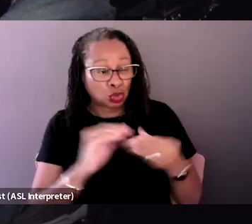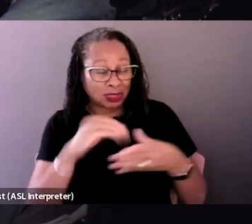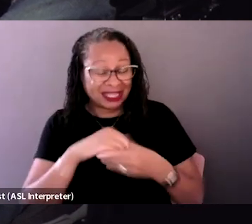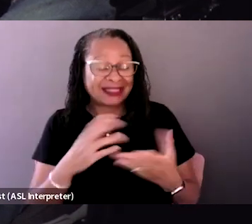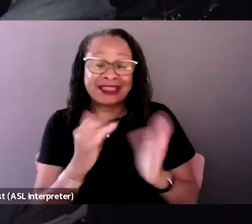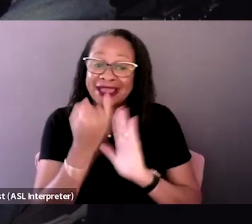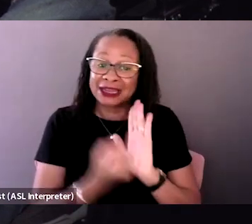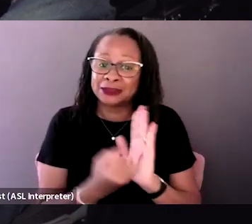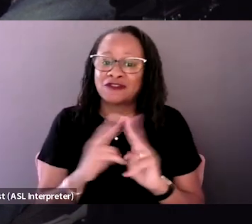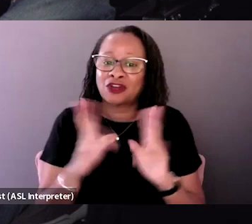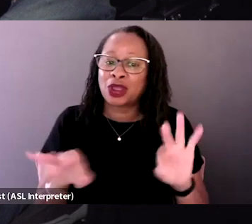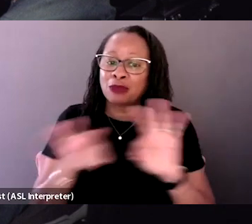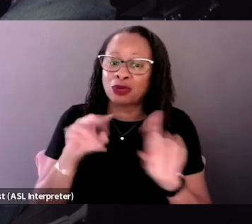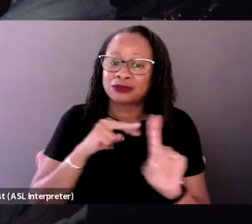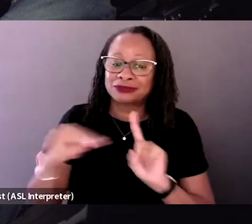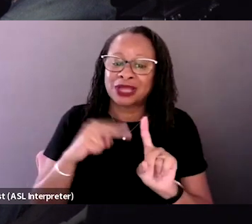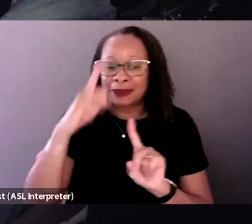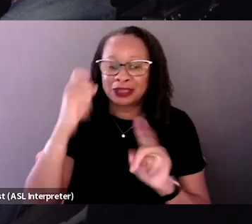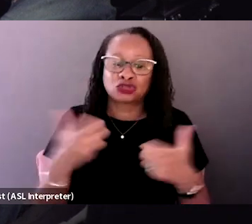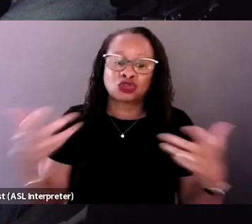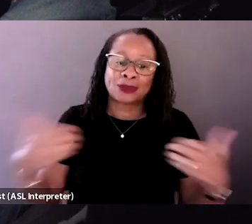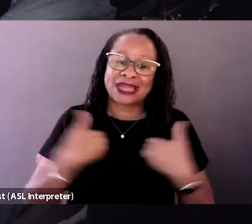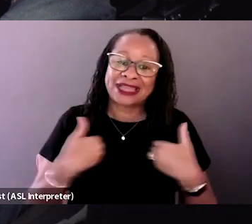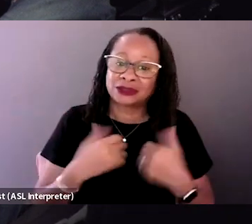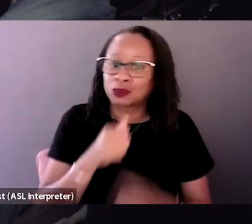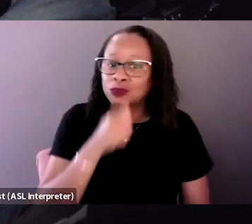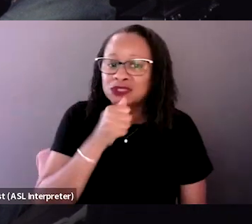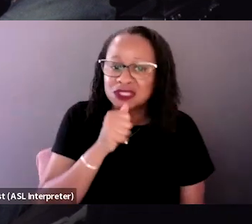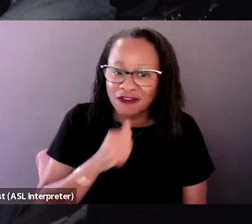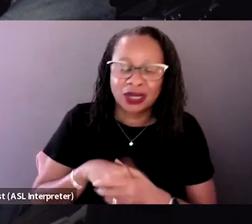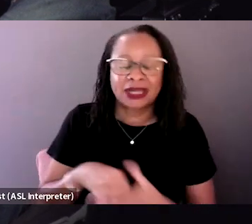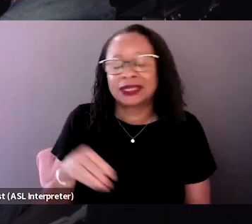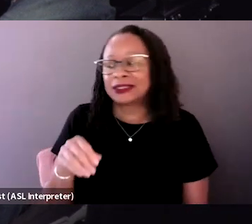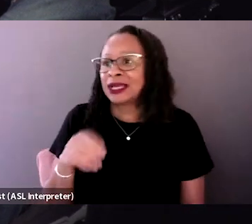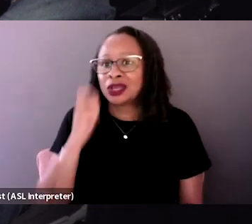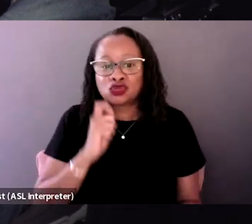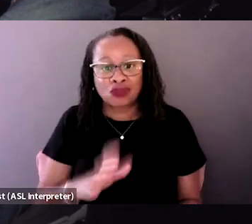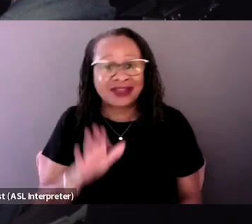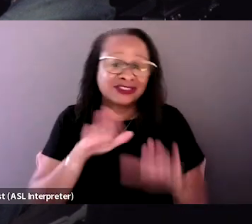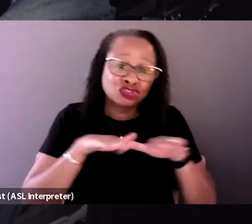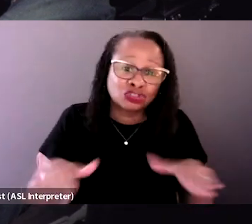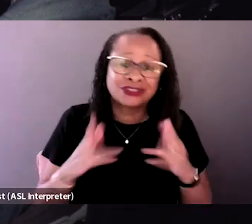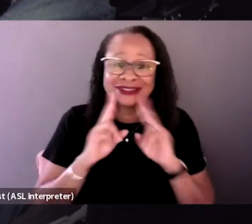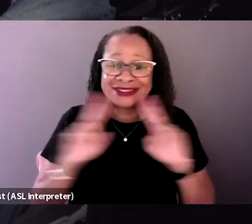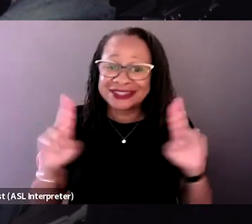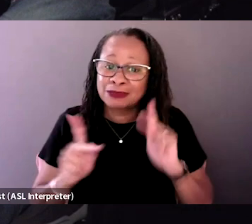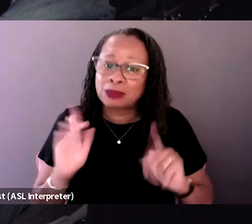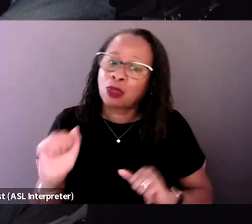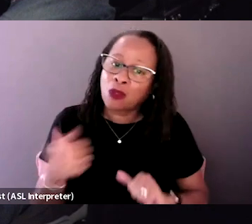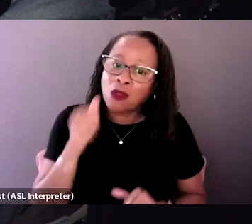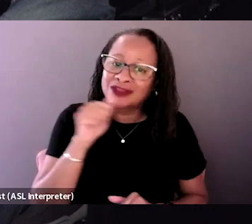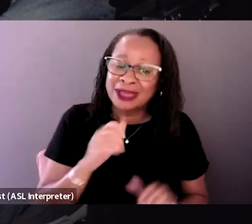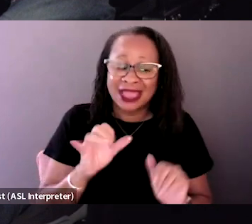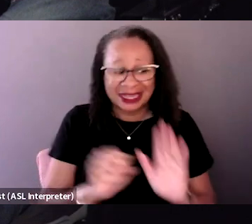the animation. And we thought that was a really important perspective because there's so many animals that are suffering in Ukraine. There's so many children. There's so many innocent people.